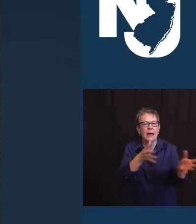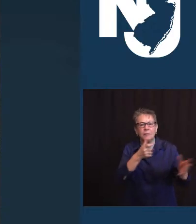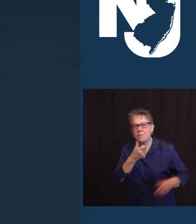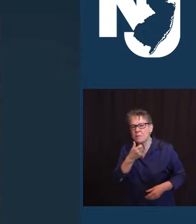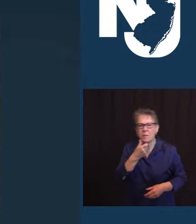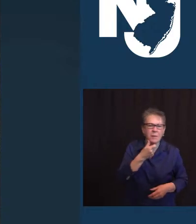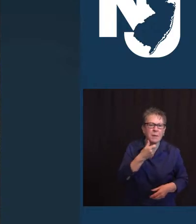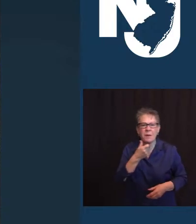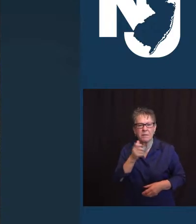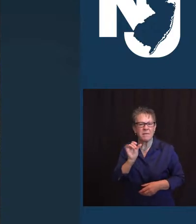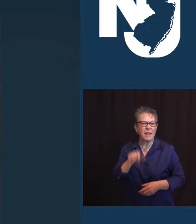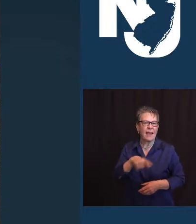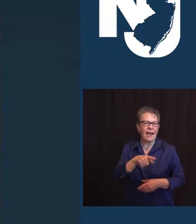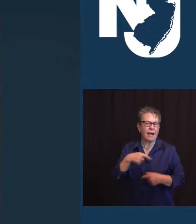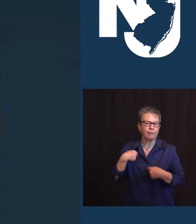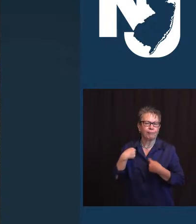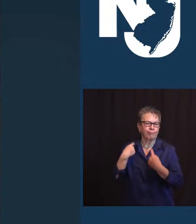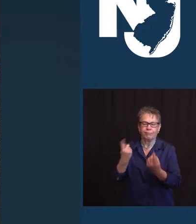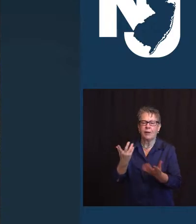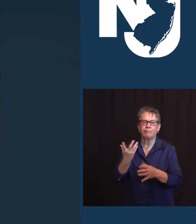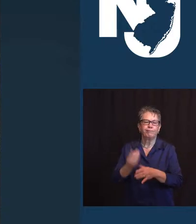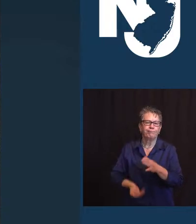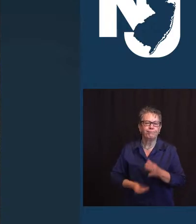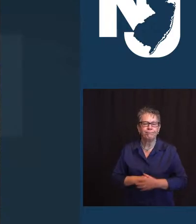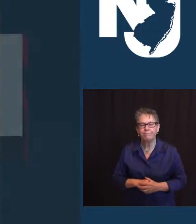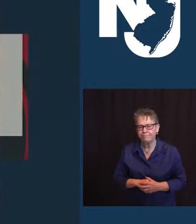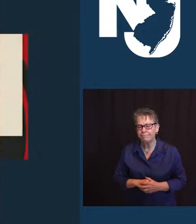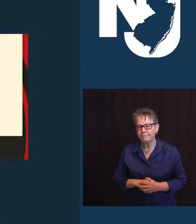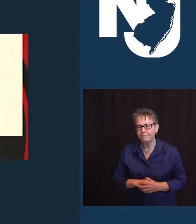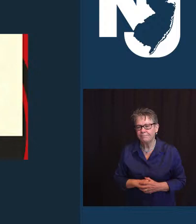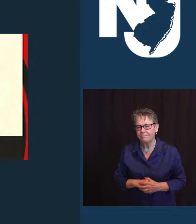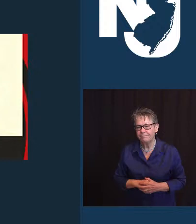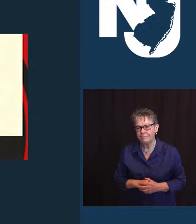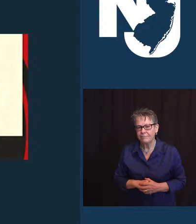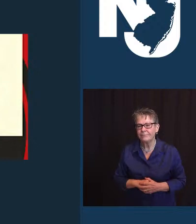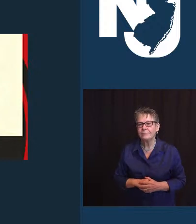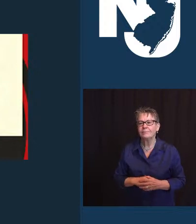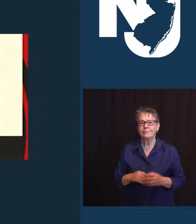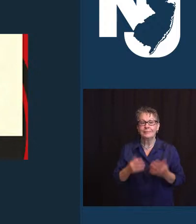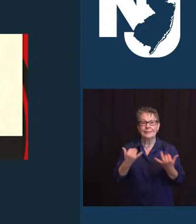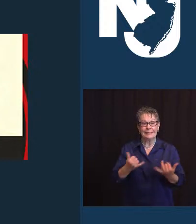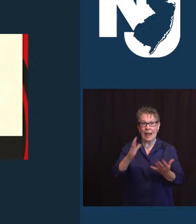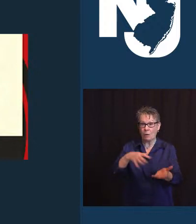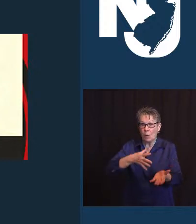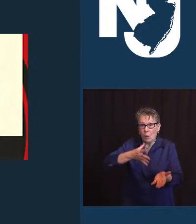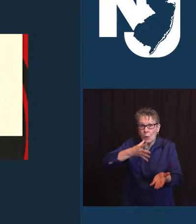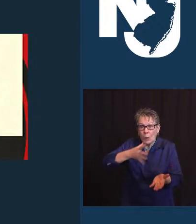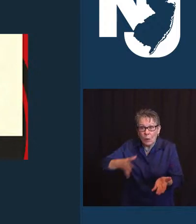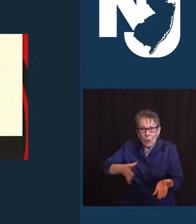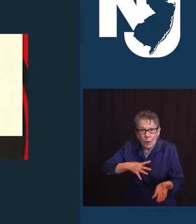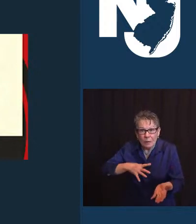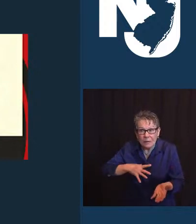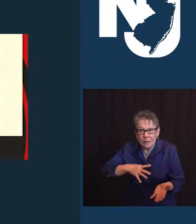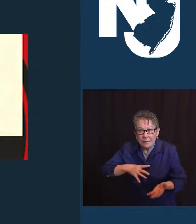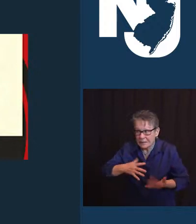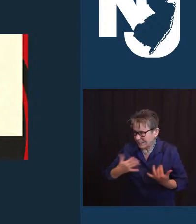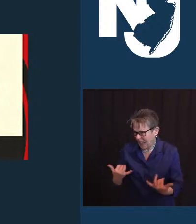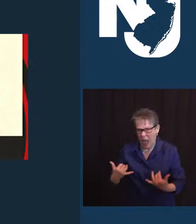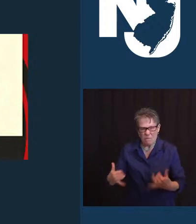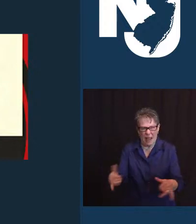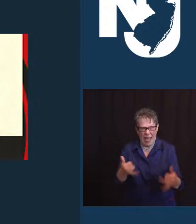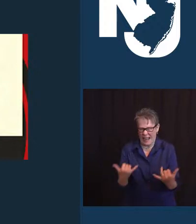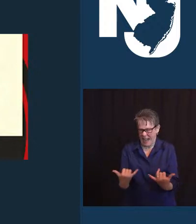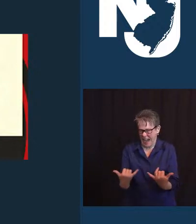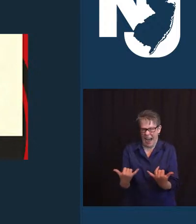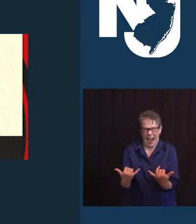here after Judy and Pat speak, the Scarlet Knights women are playing right now as we speak under the leadership of a